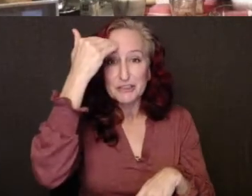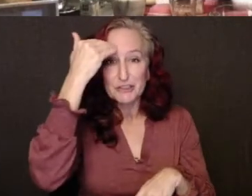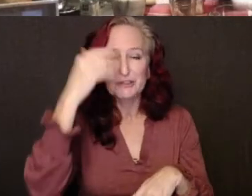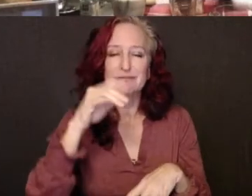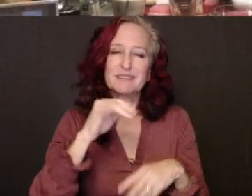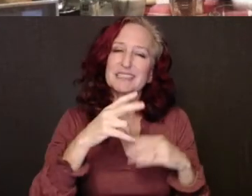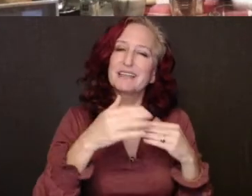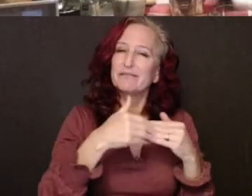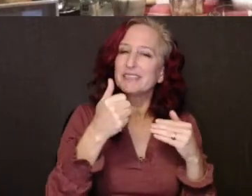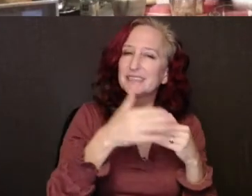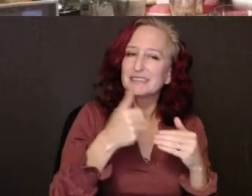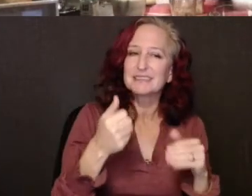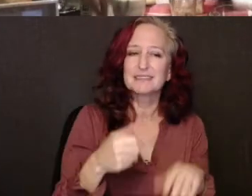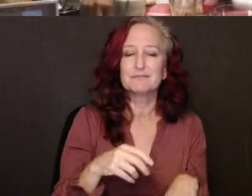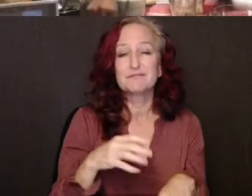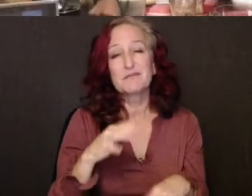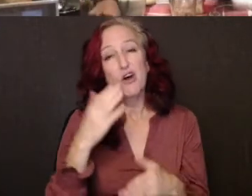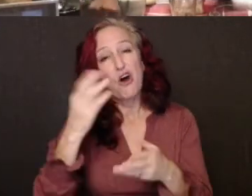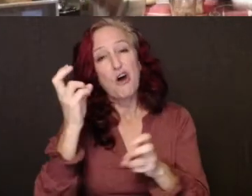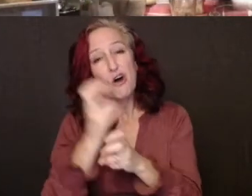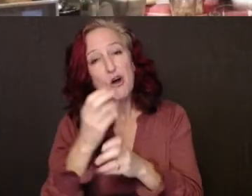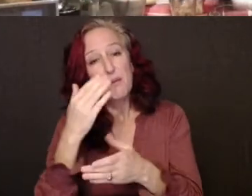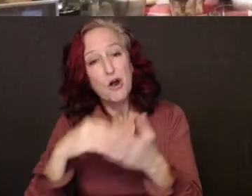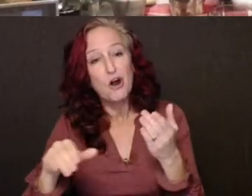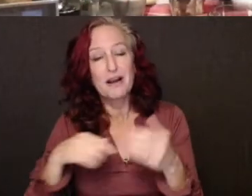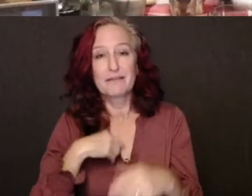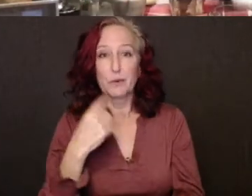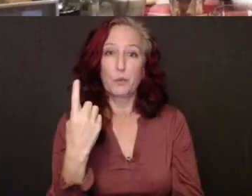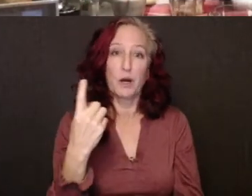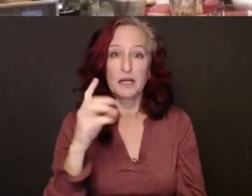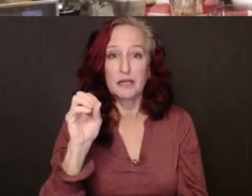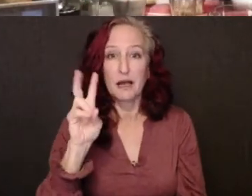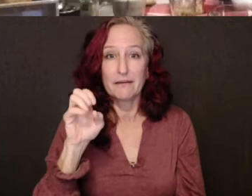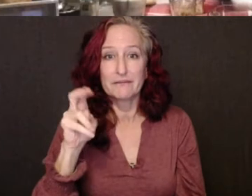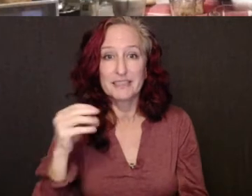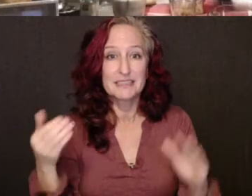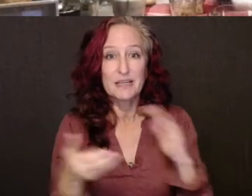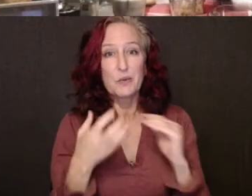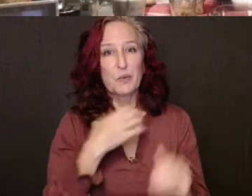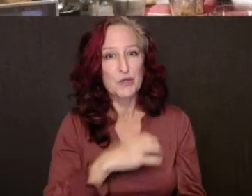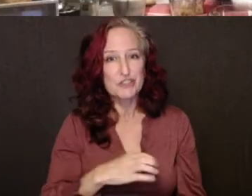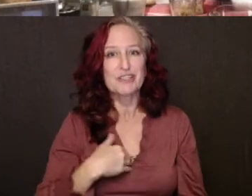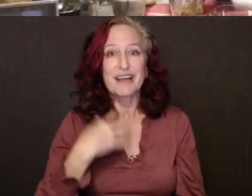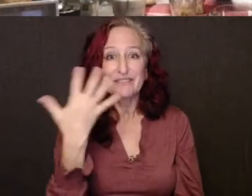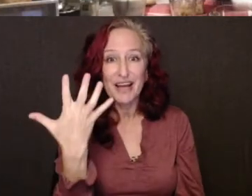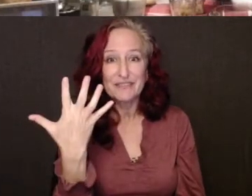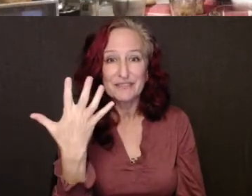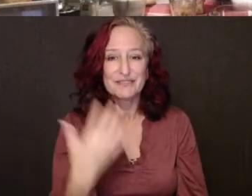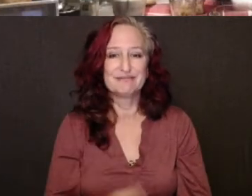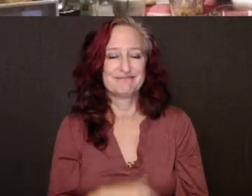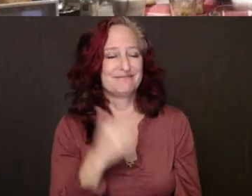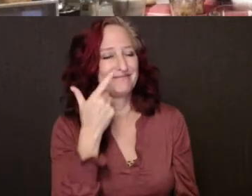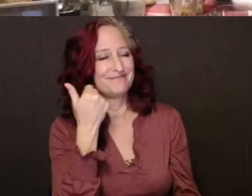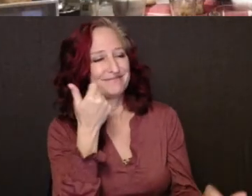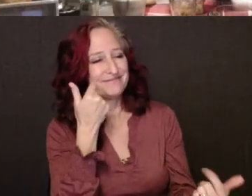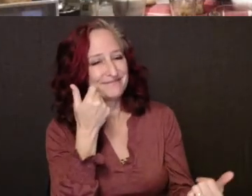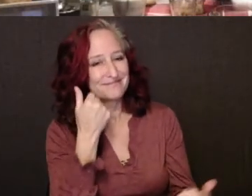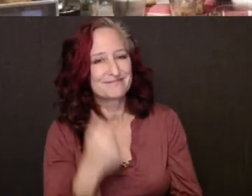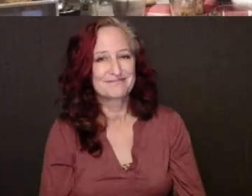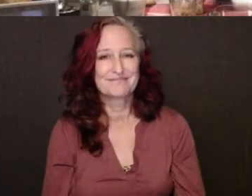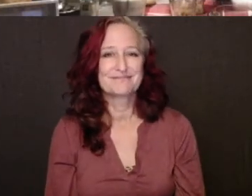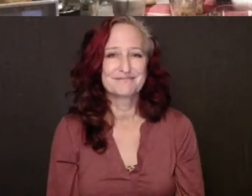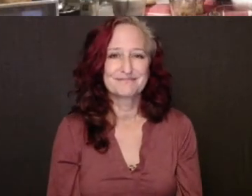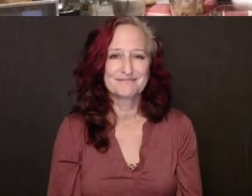of context switch sometimes. But aside from that, like I think there is some level of convenience running it out of your